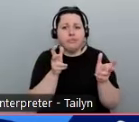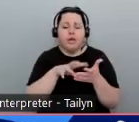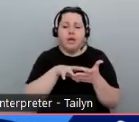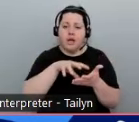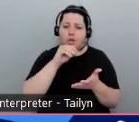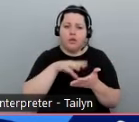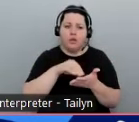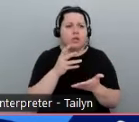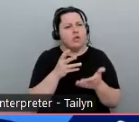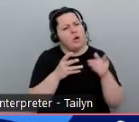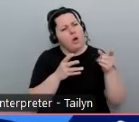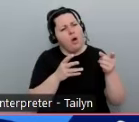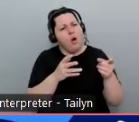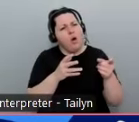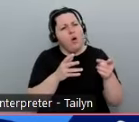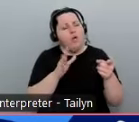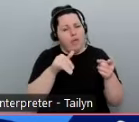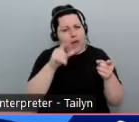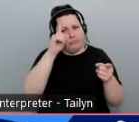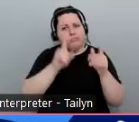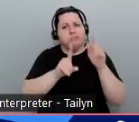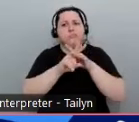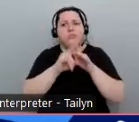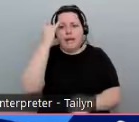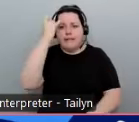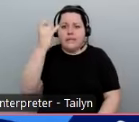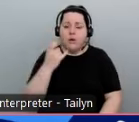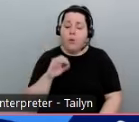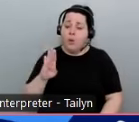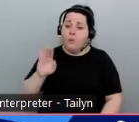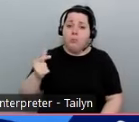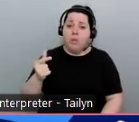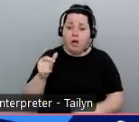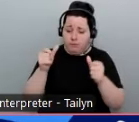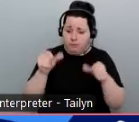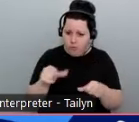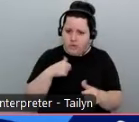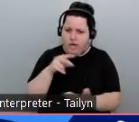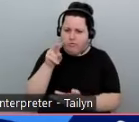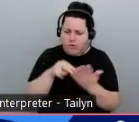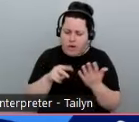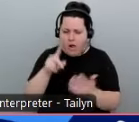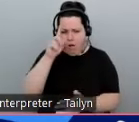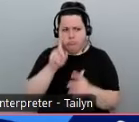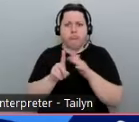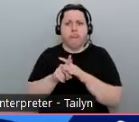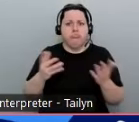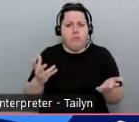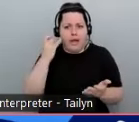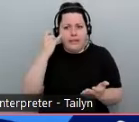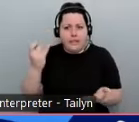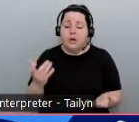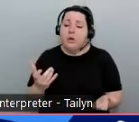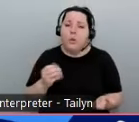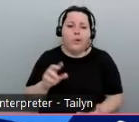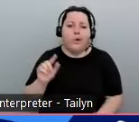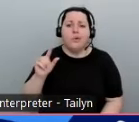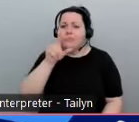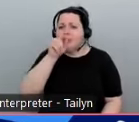know, something that sparked an idea in me, or maybe reading a blog post or coming across a post on Twitter